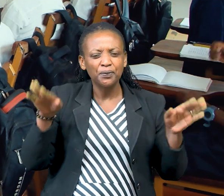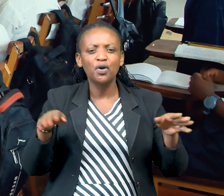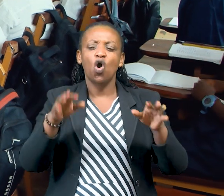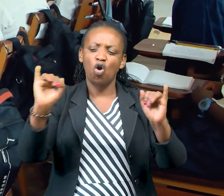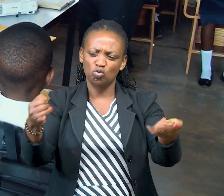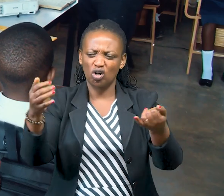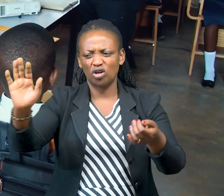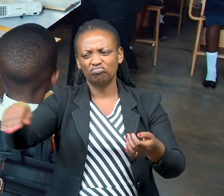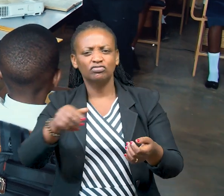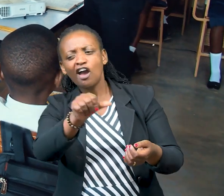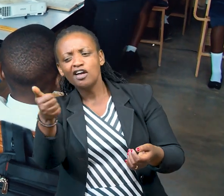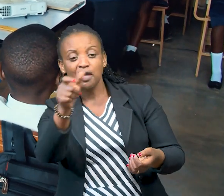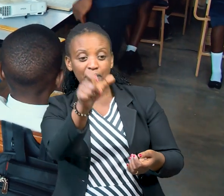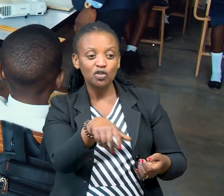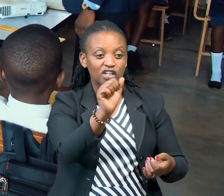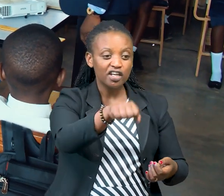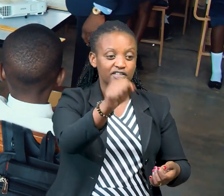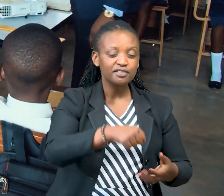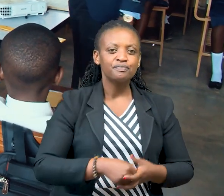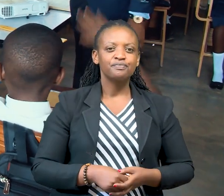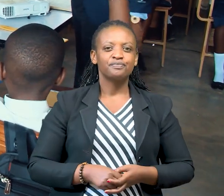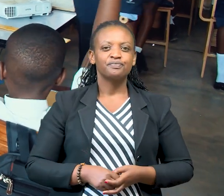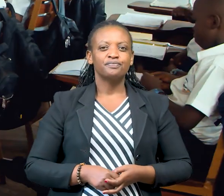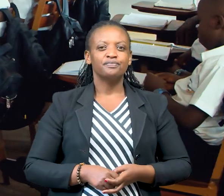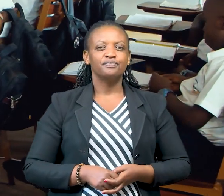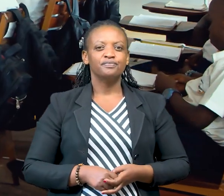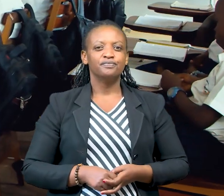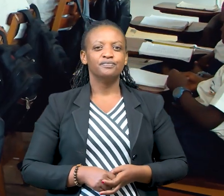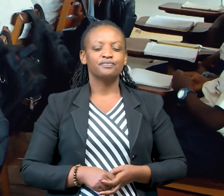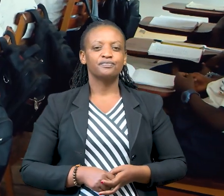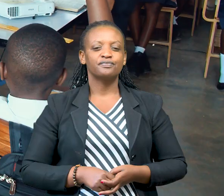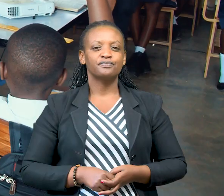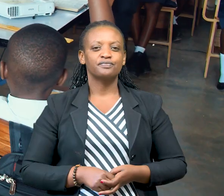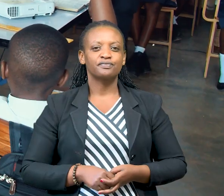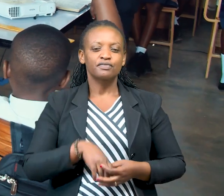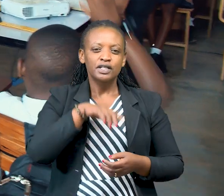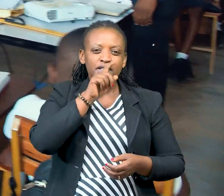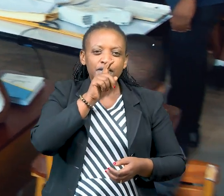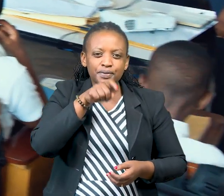Chicken rearing. Thank you for trying. Another one? Yes, Jessica.